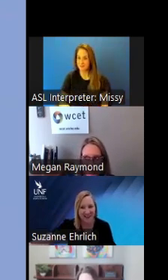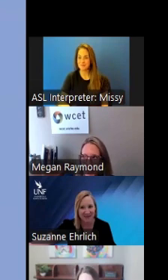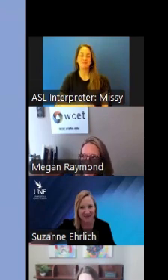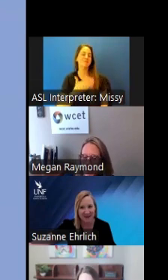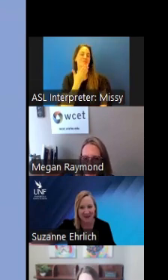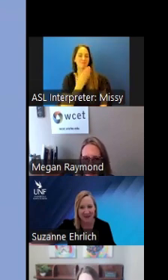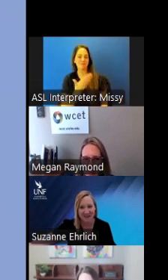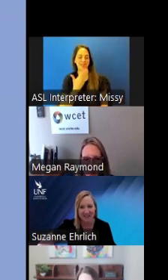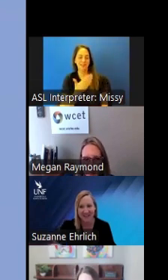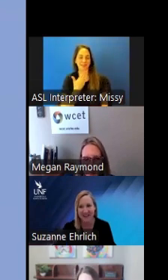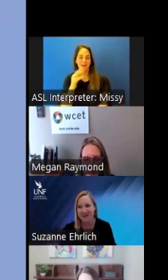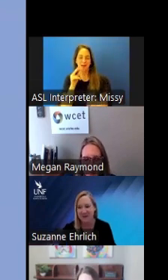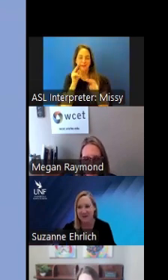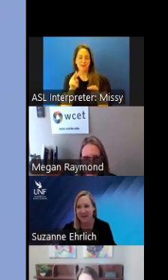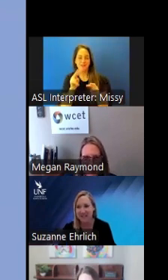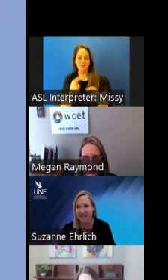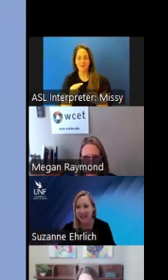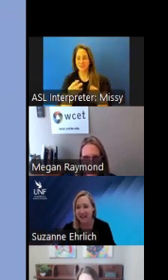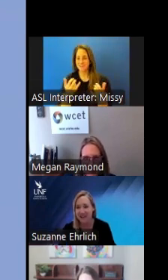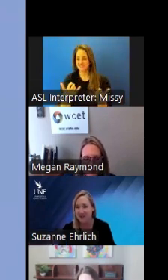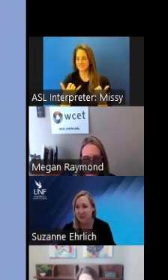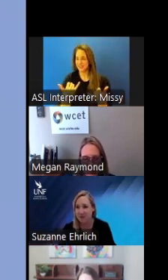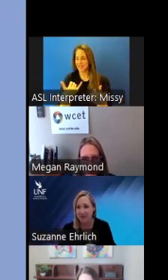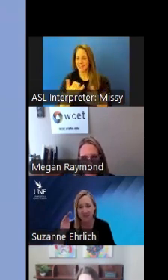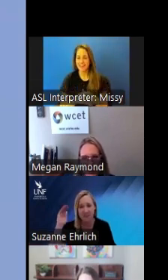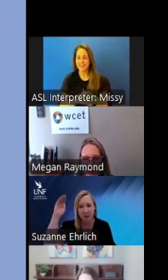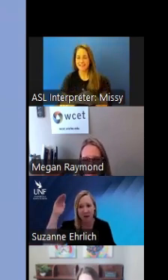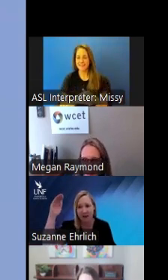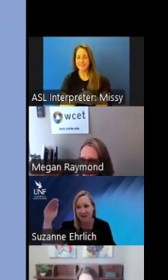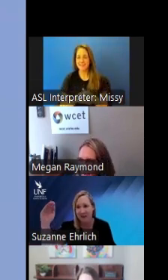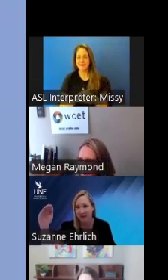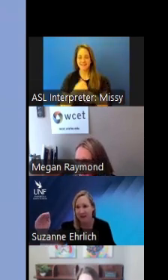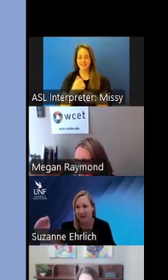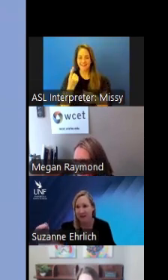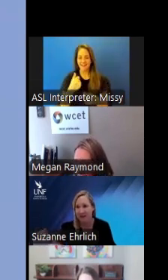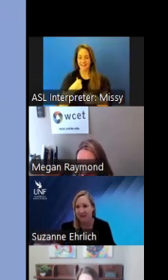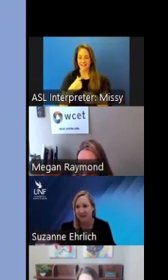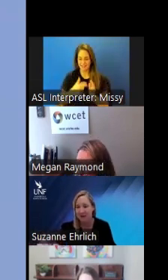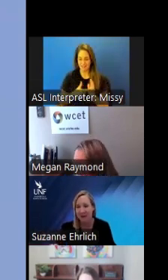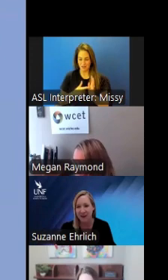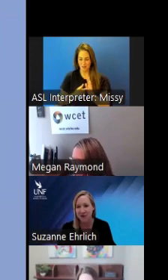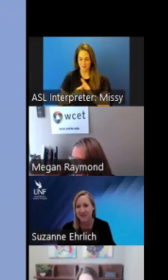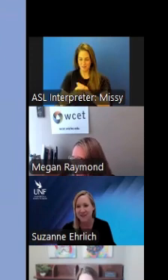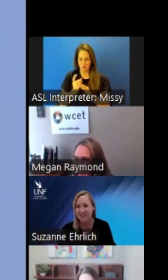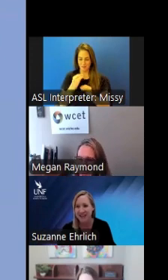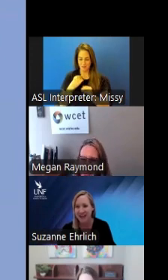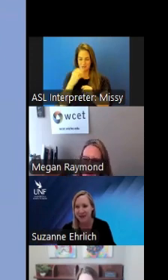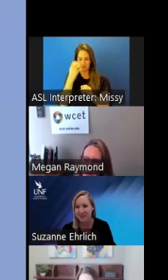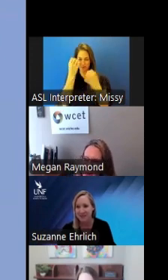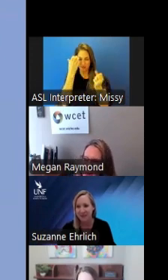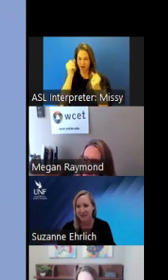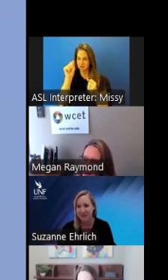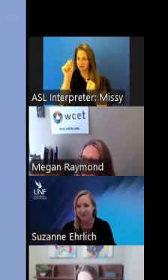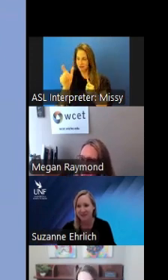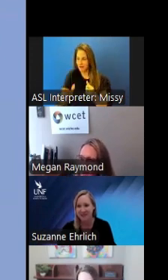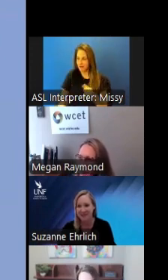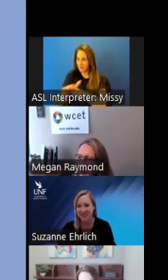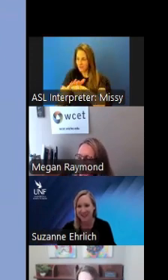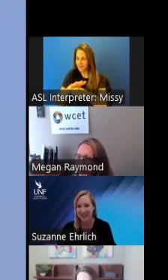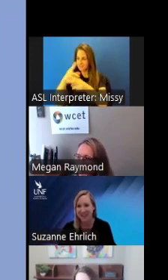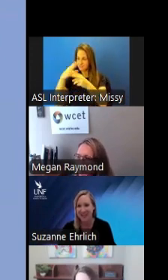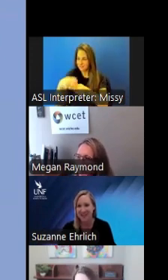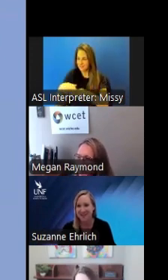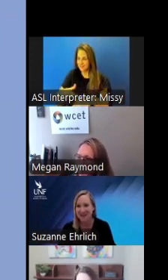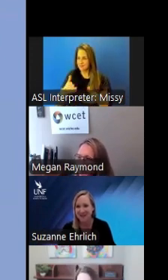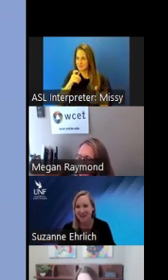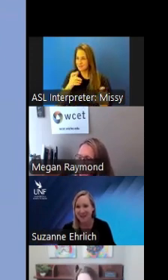Thank you. I'm looking forward to this time with everybody today. I took a moment to memorize all of the locations and names of our participants here